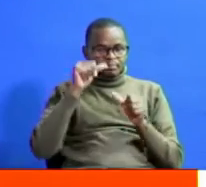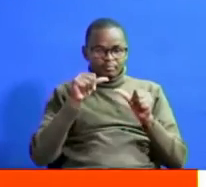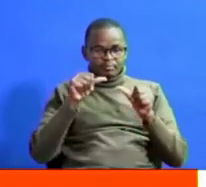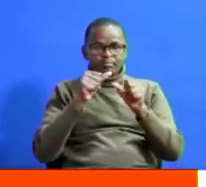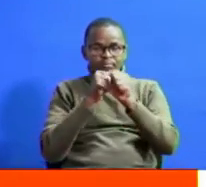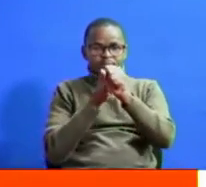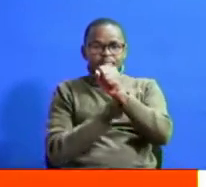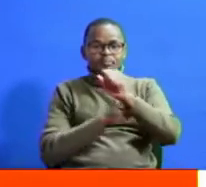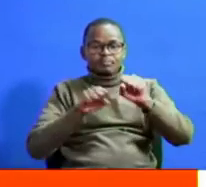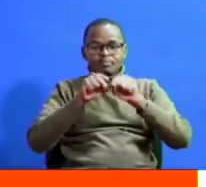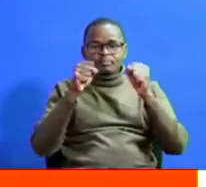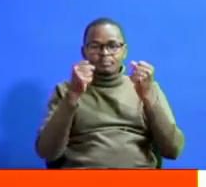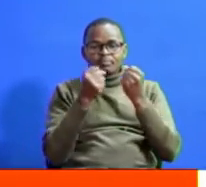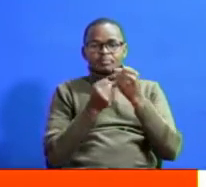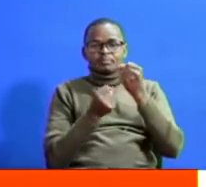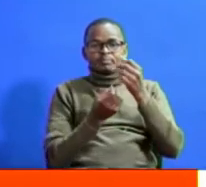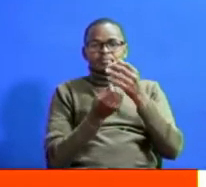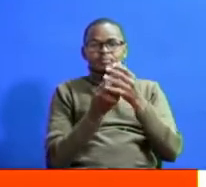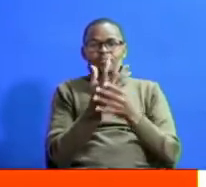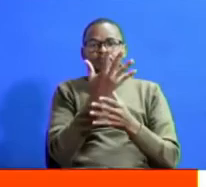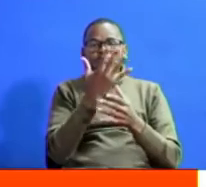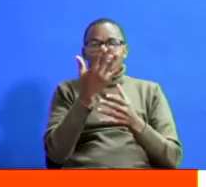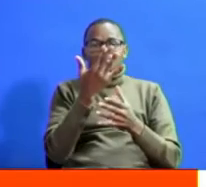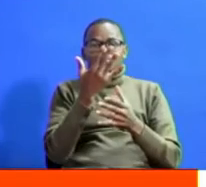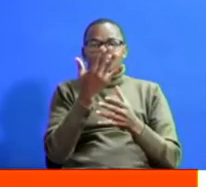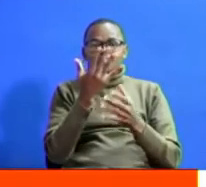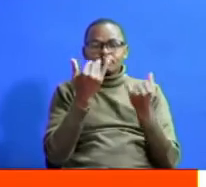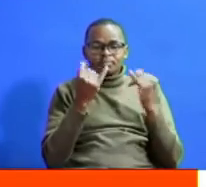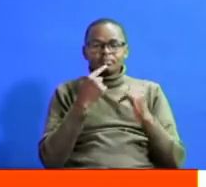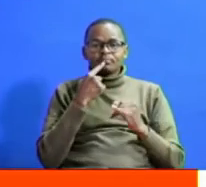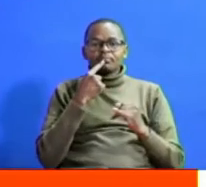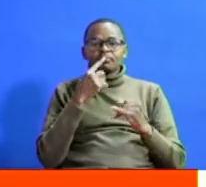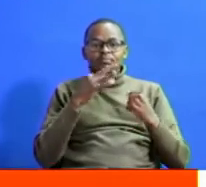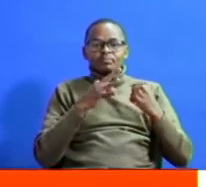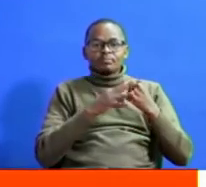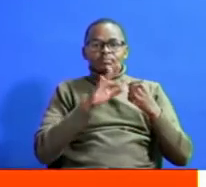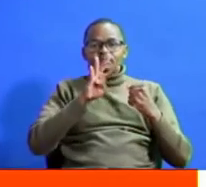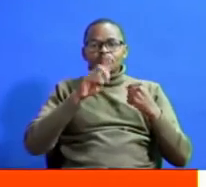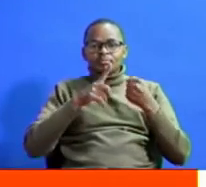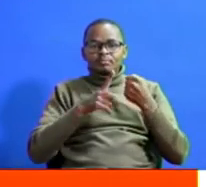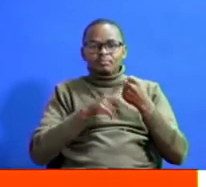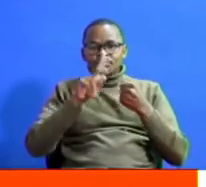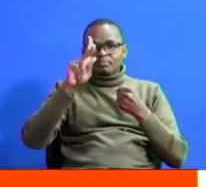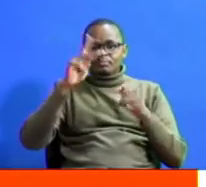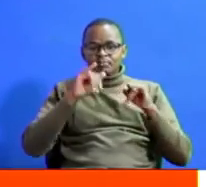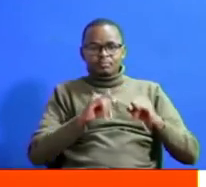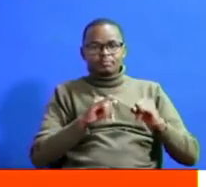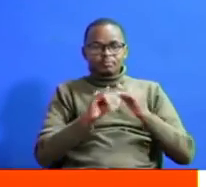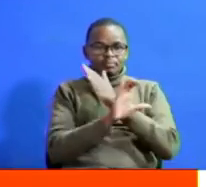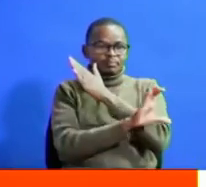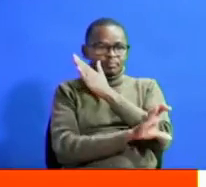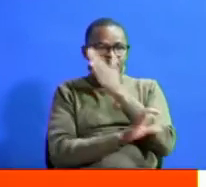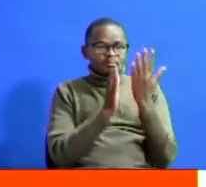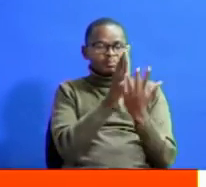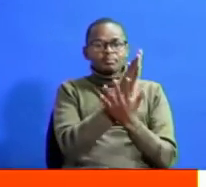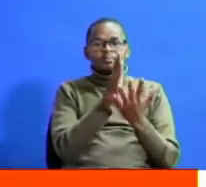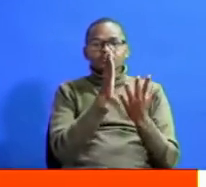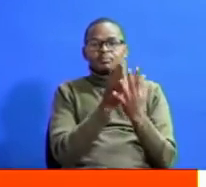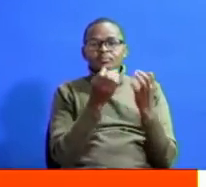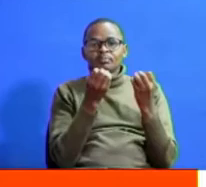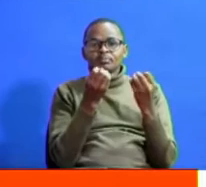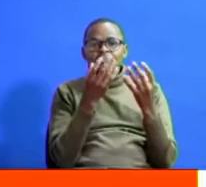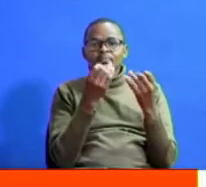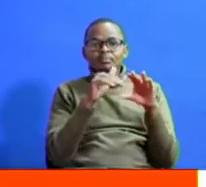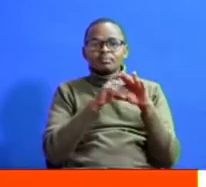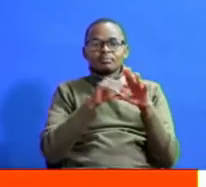to the socio-economic growth of Seychelles, saying currently there were 846 Kenyans living in the country, among them several expatriates in